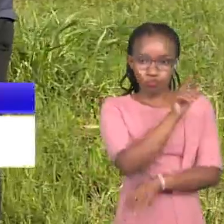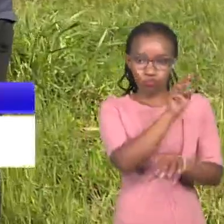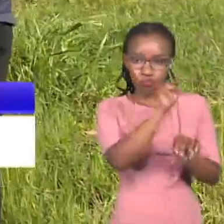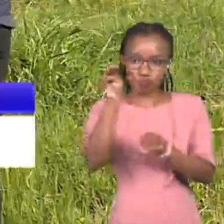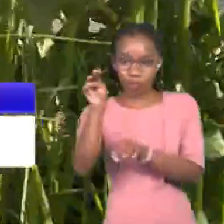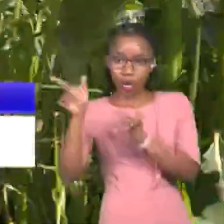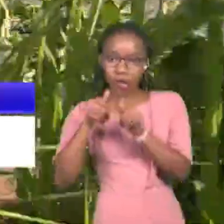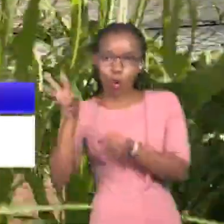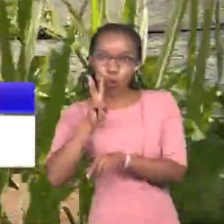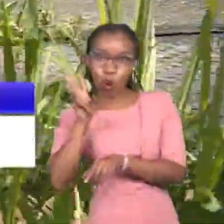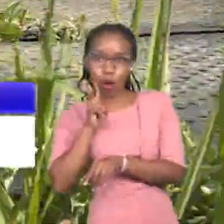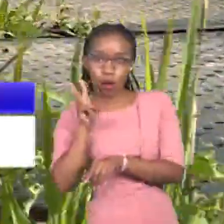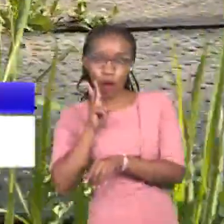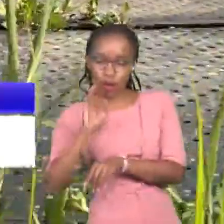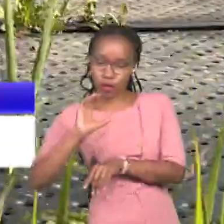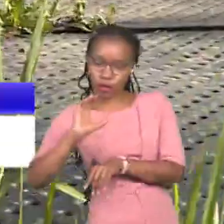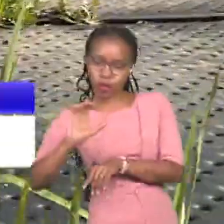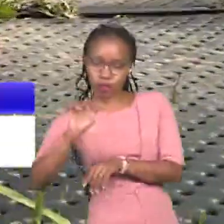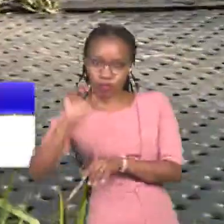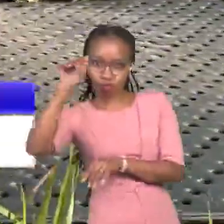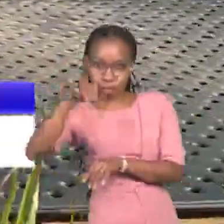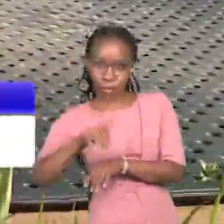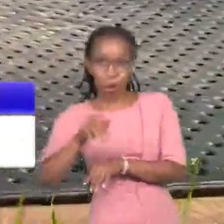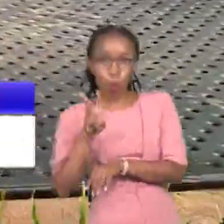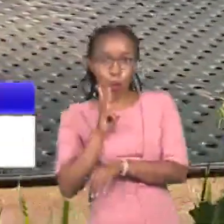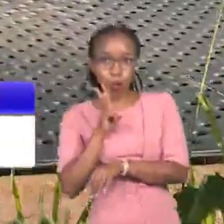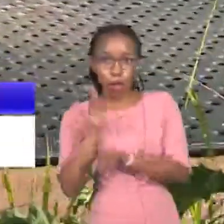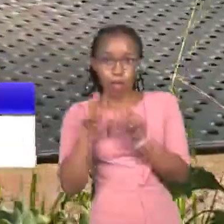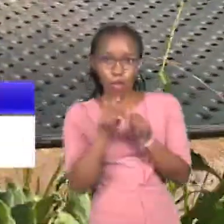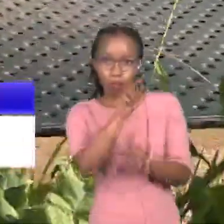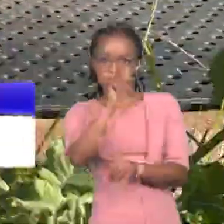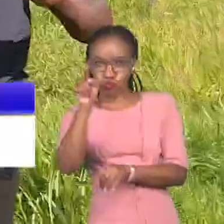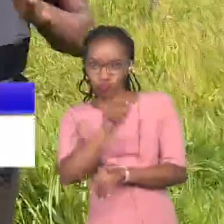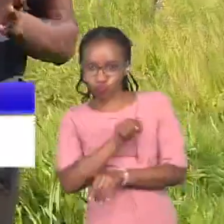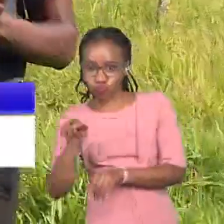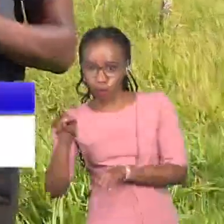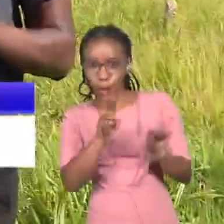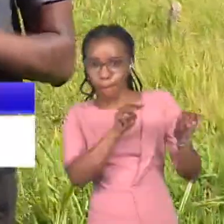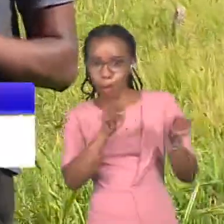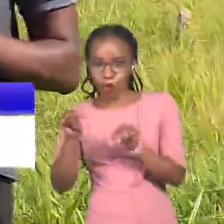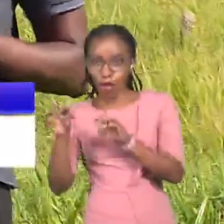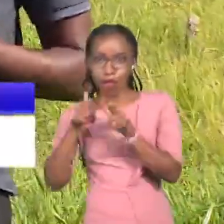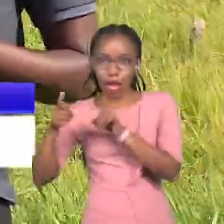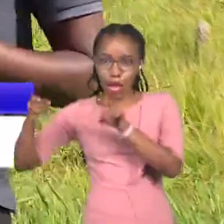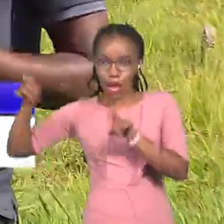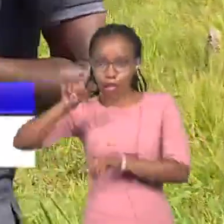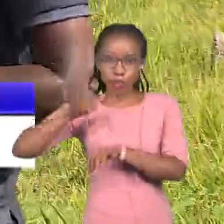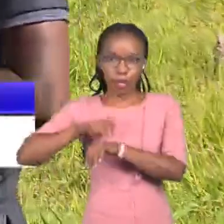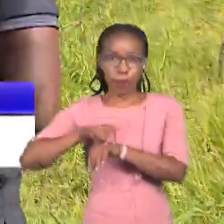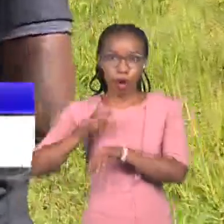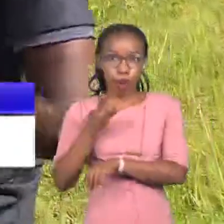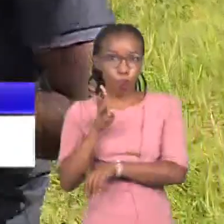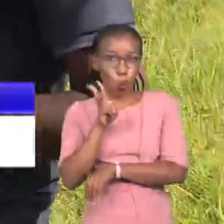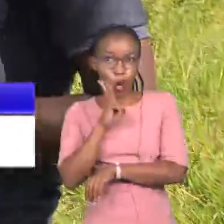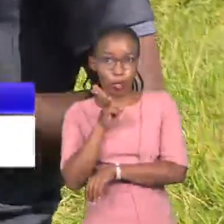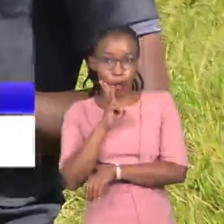comes up. C, the water goes down. In that kind of movement, you are increasing the retention time of that water